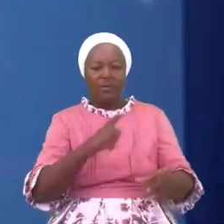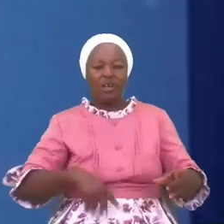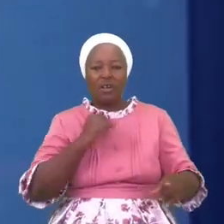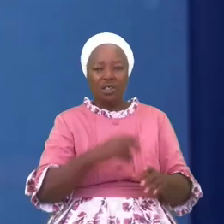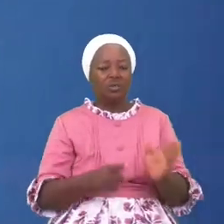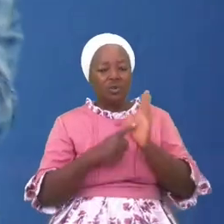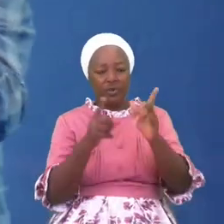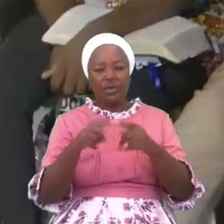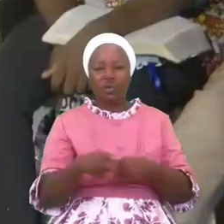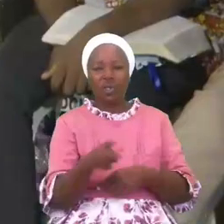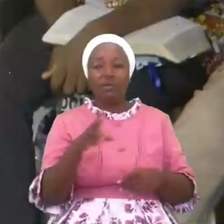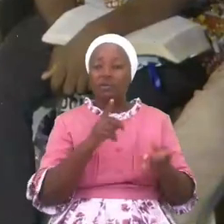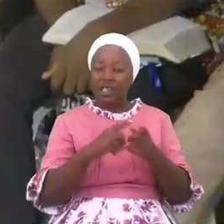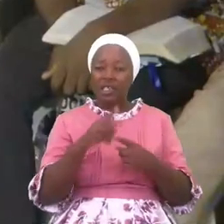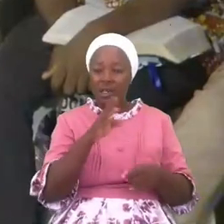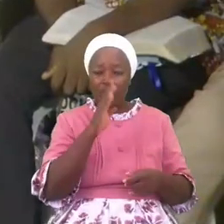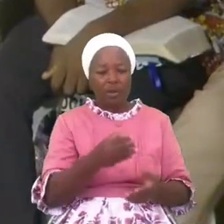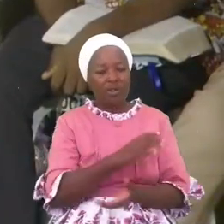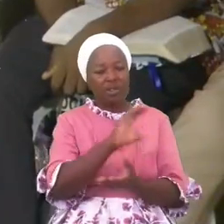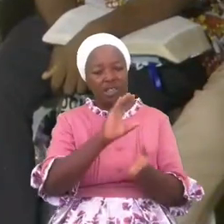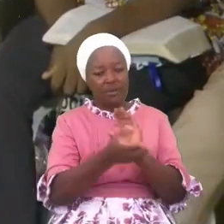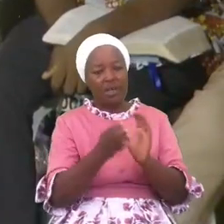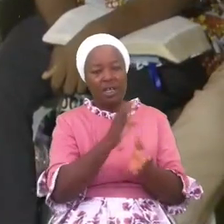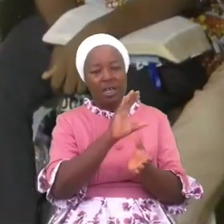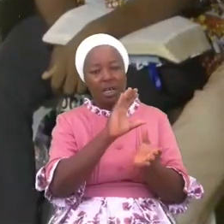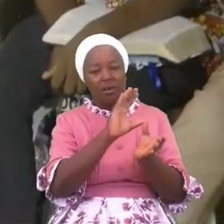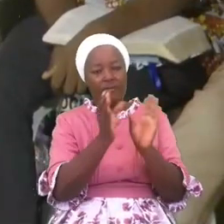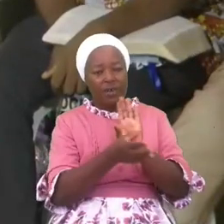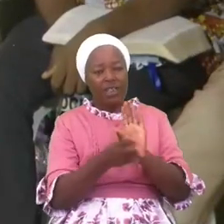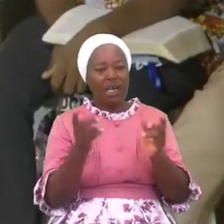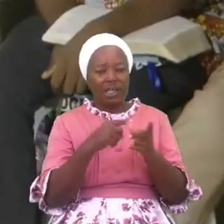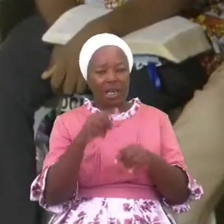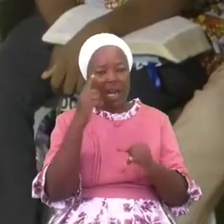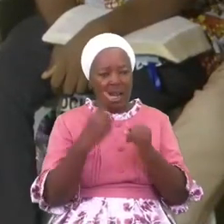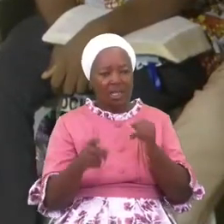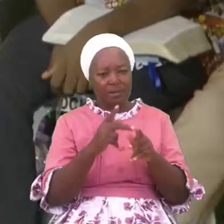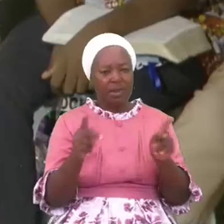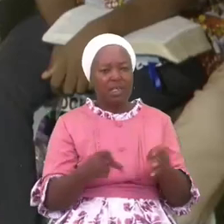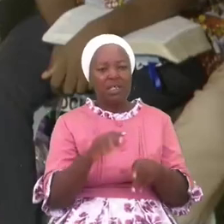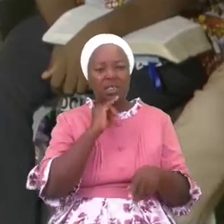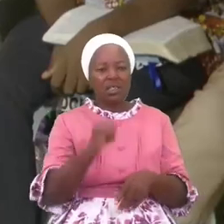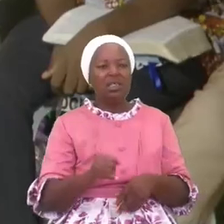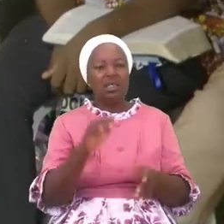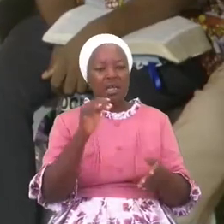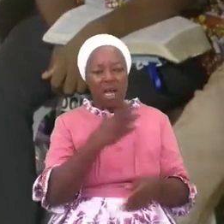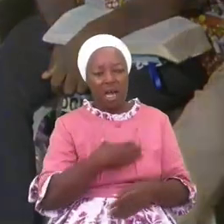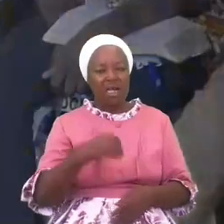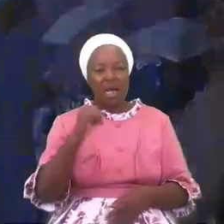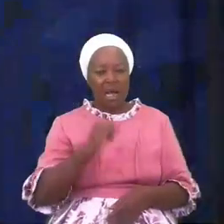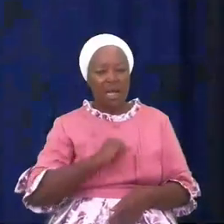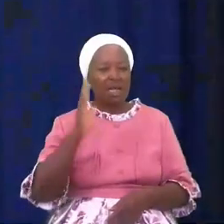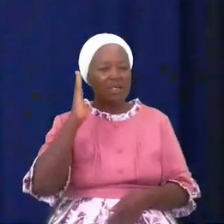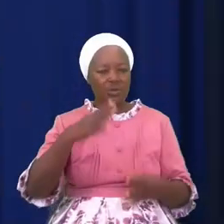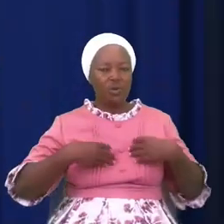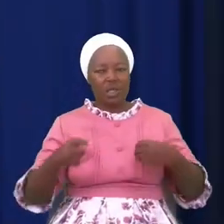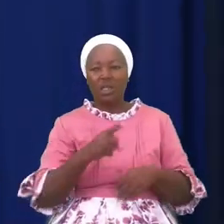part says, and I shall heal them. If you don't block your mind from the report, and you